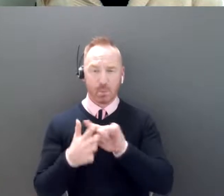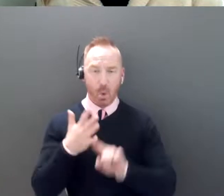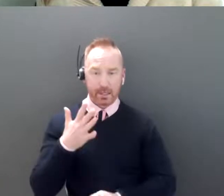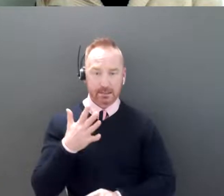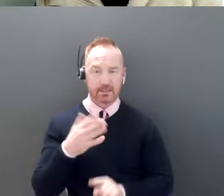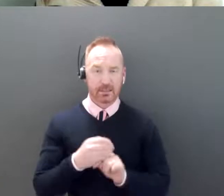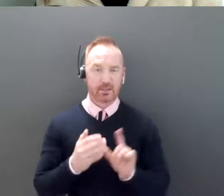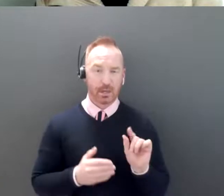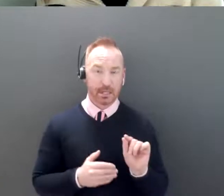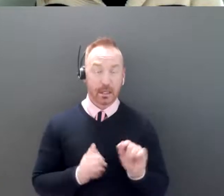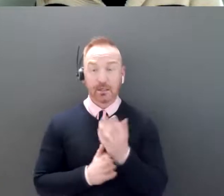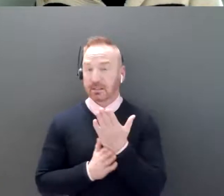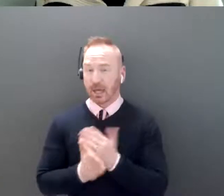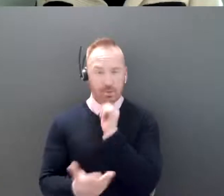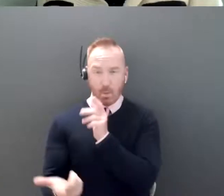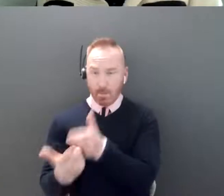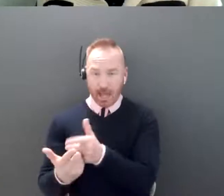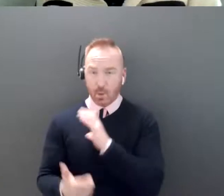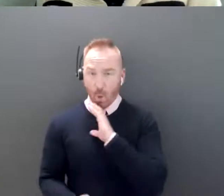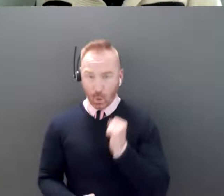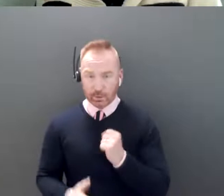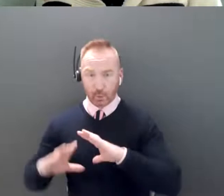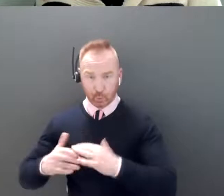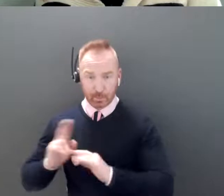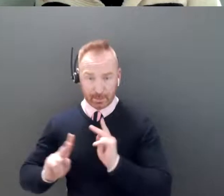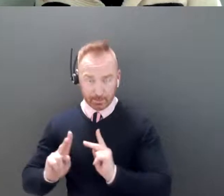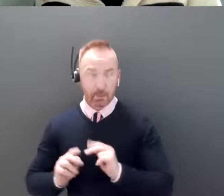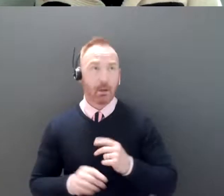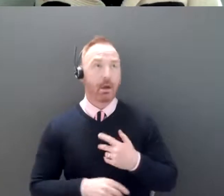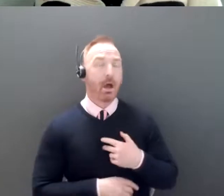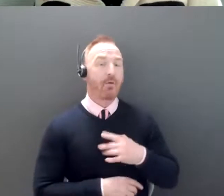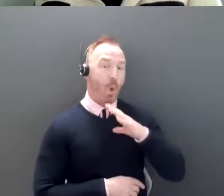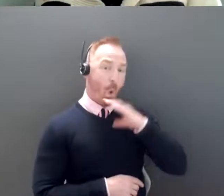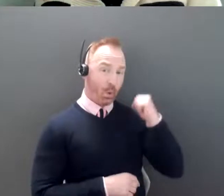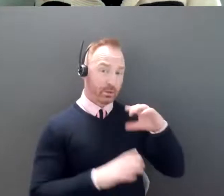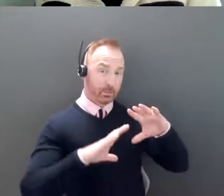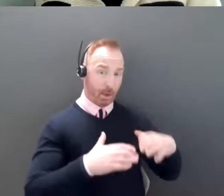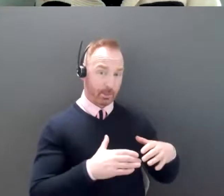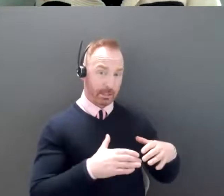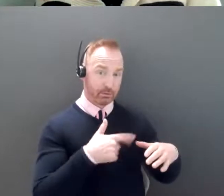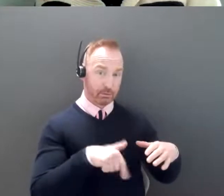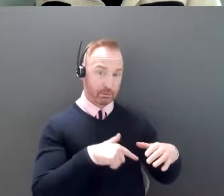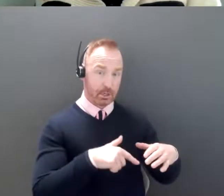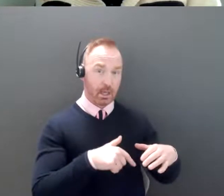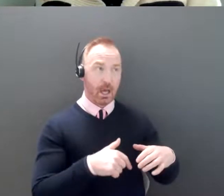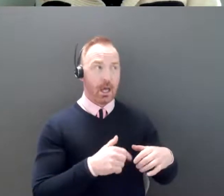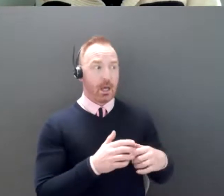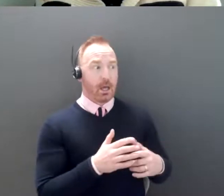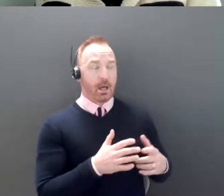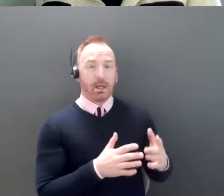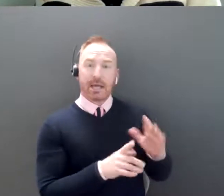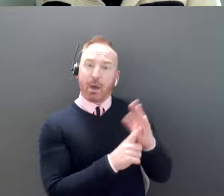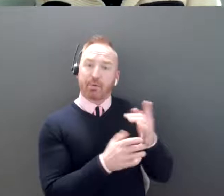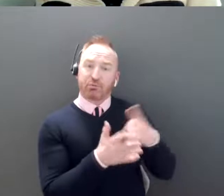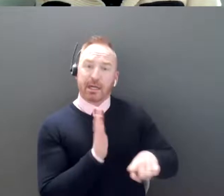older population. I would say for an older population, important things to look at are depression. Important